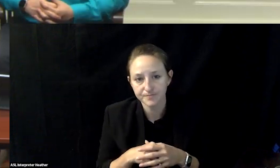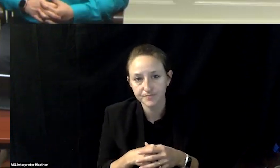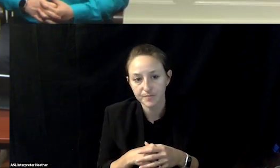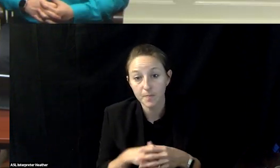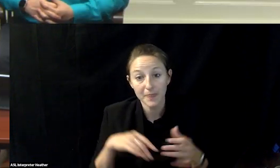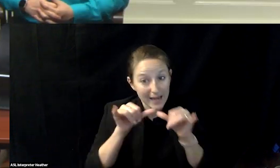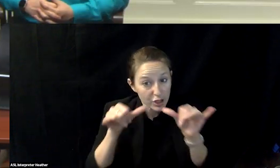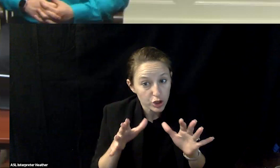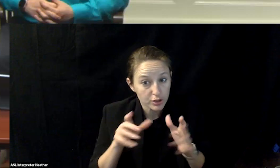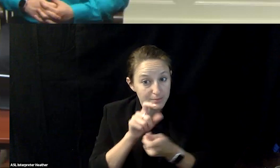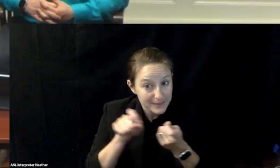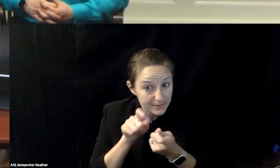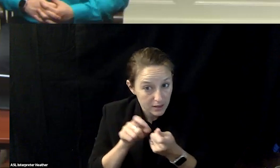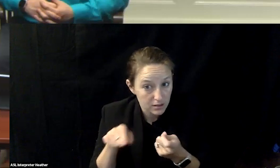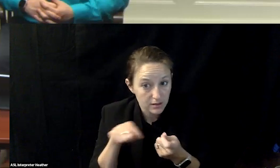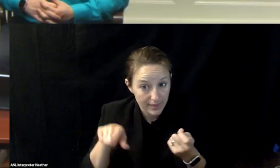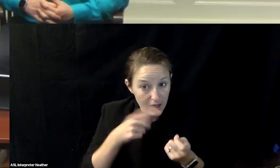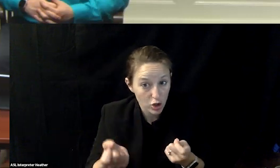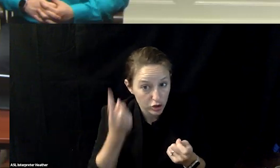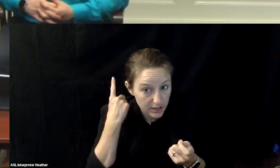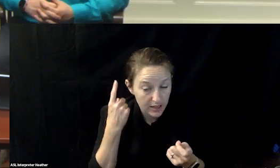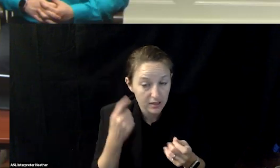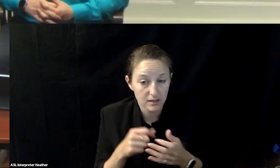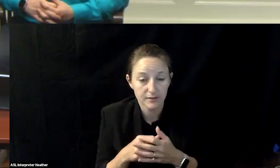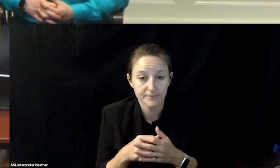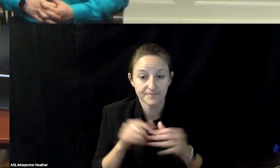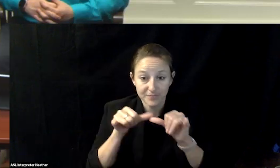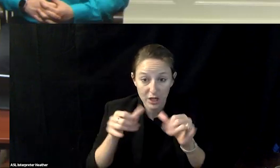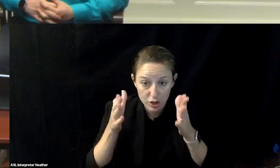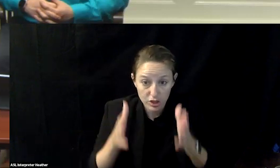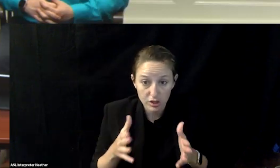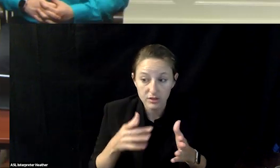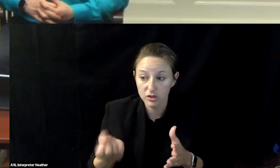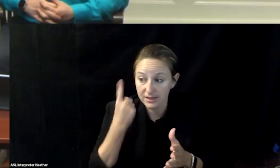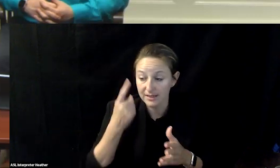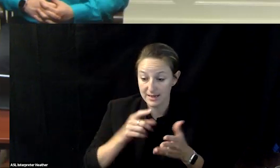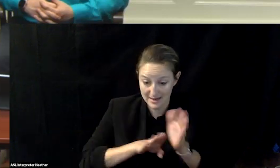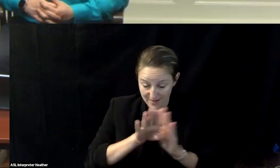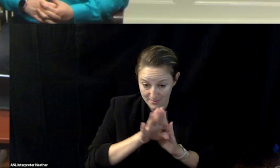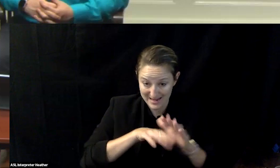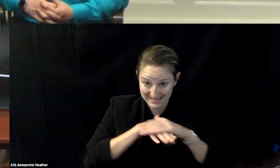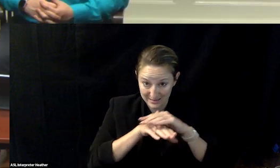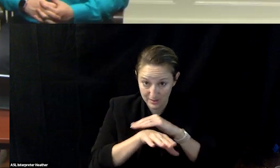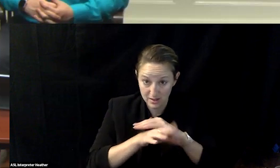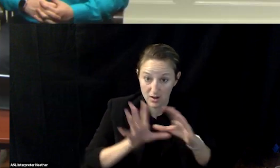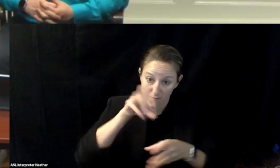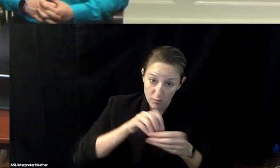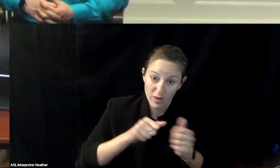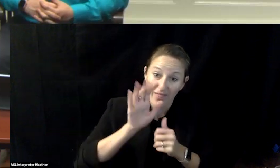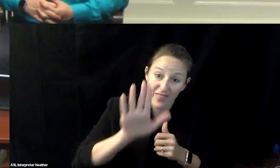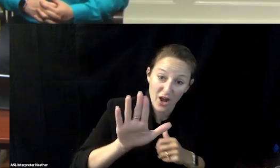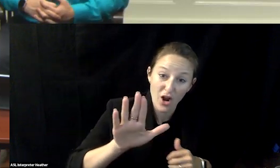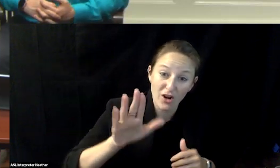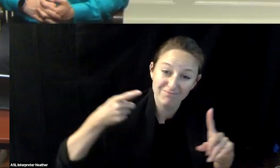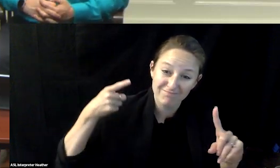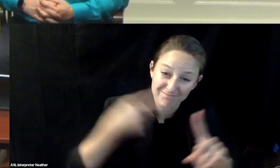they understand, first of all, that developing accessibly is part of their craft as an engineer.